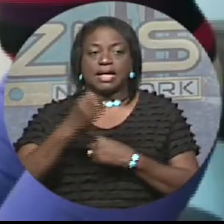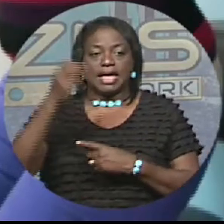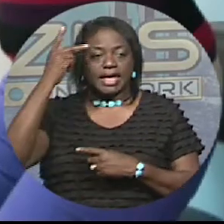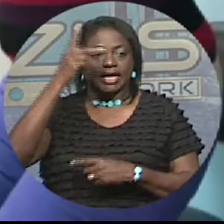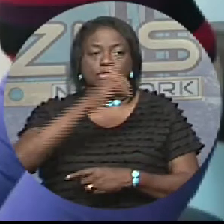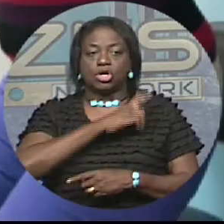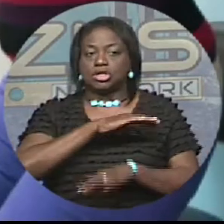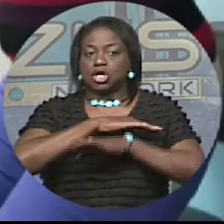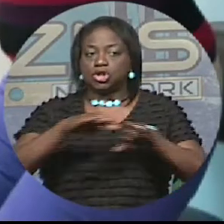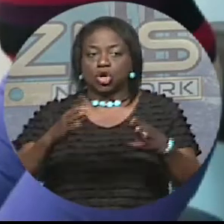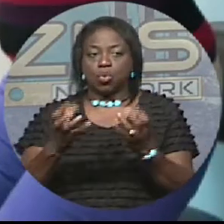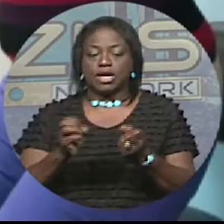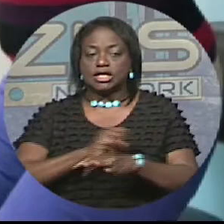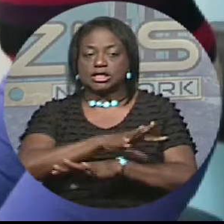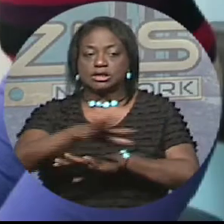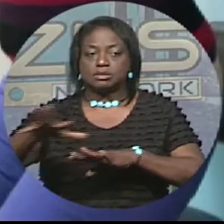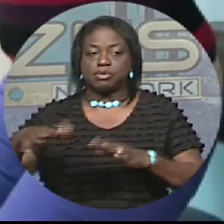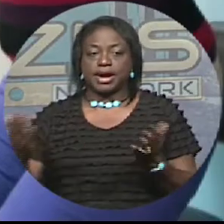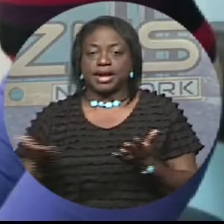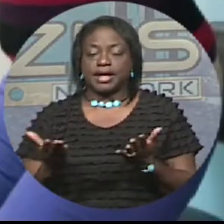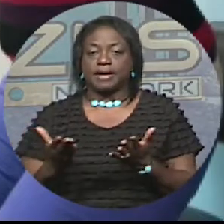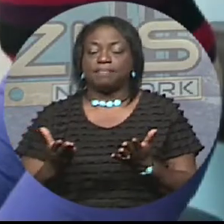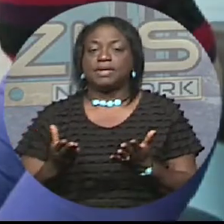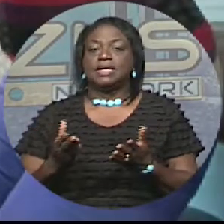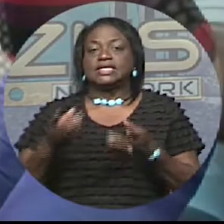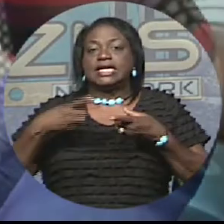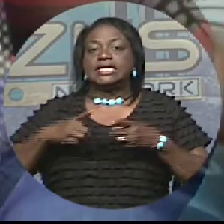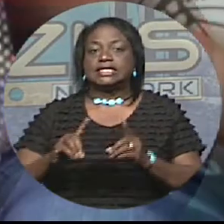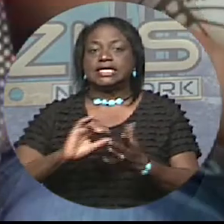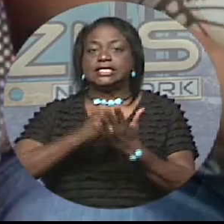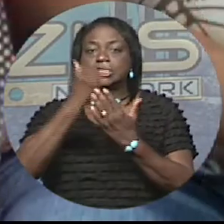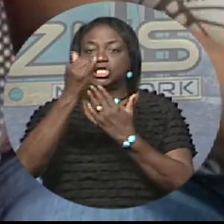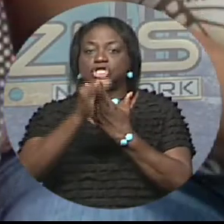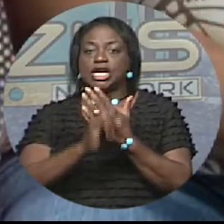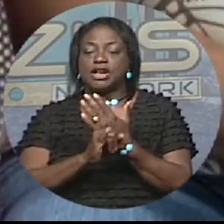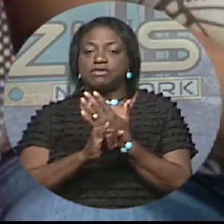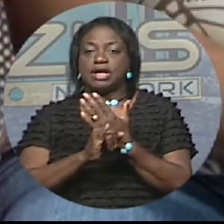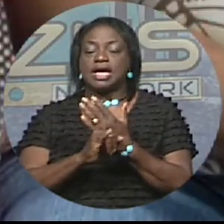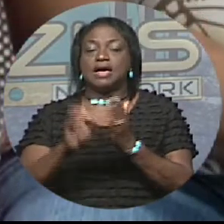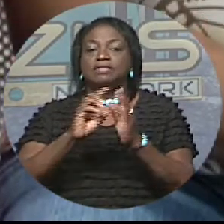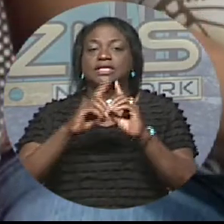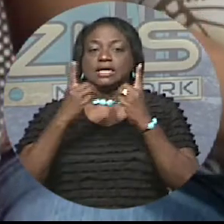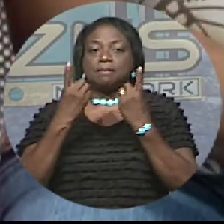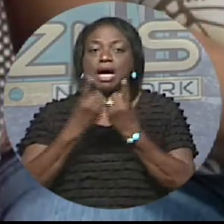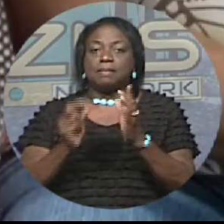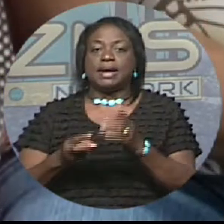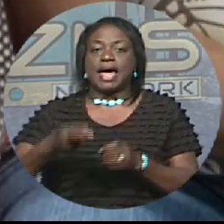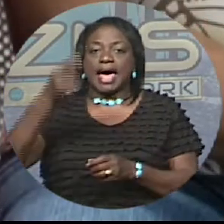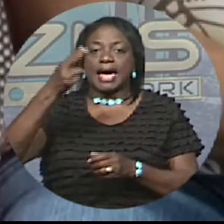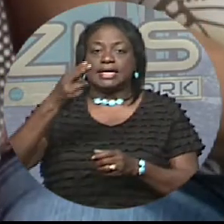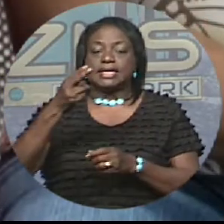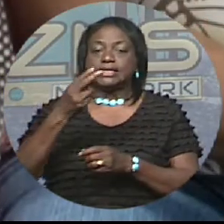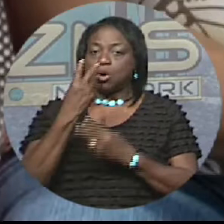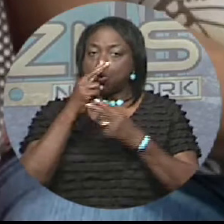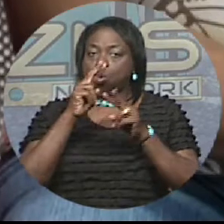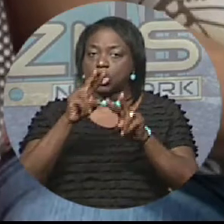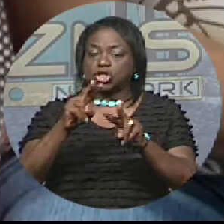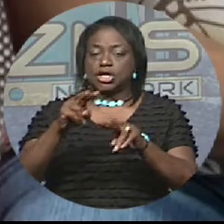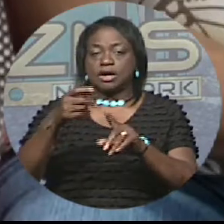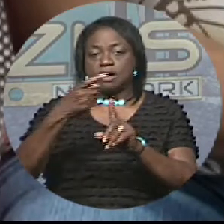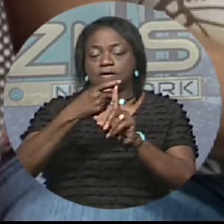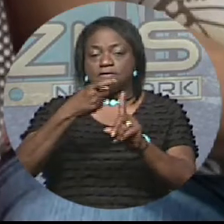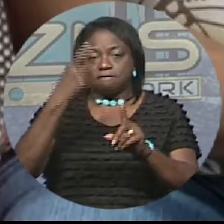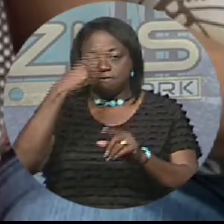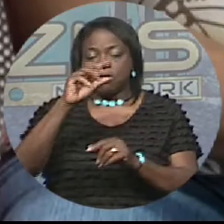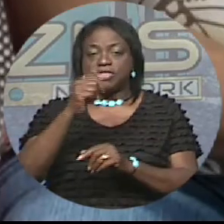in a statement from the Environment Minister, he says since January, the Department of Environmental Health Services heightened its monitoring for the Aedes aegypti